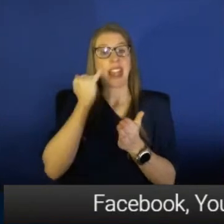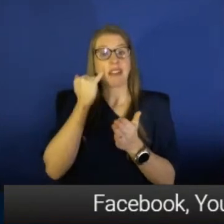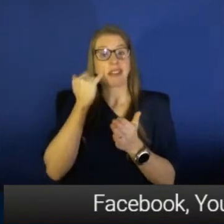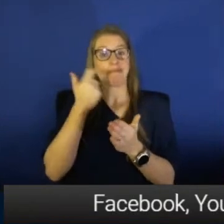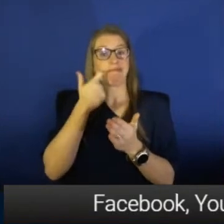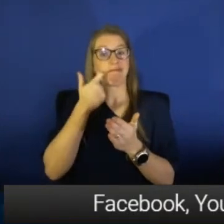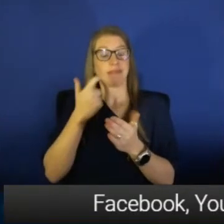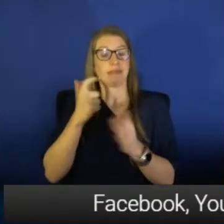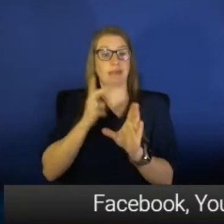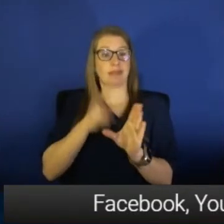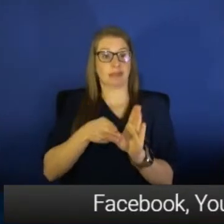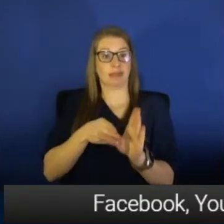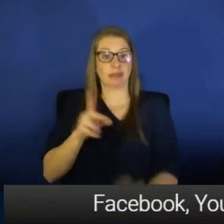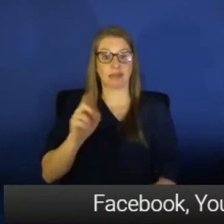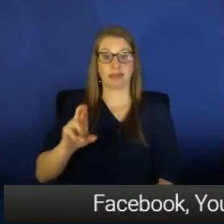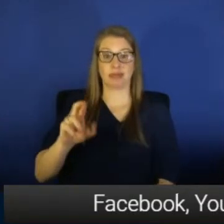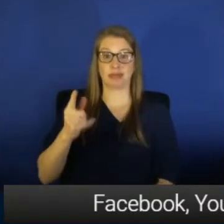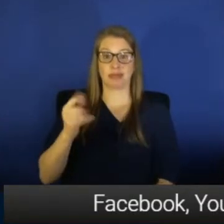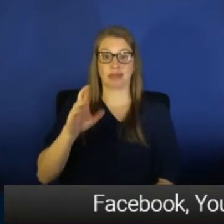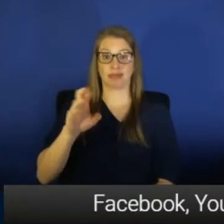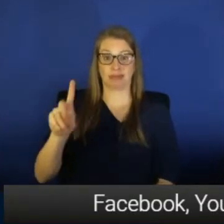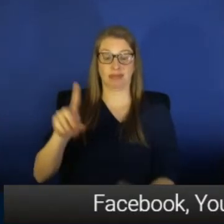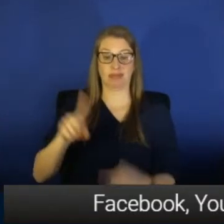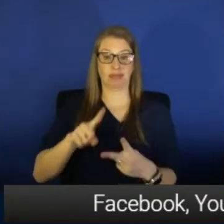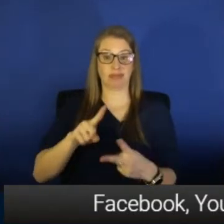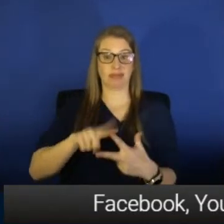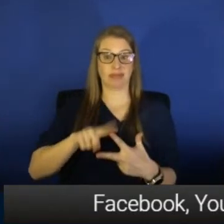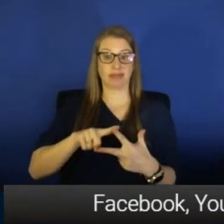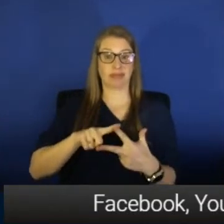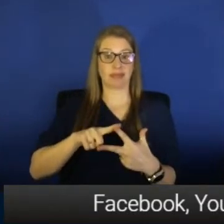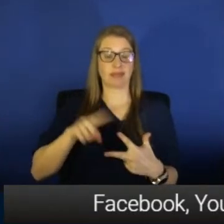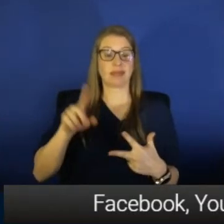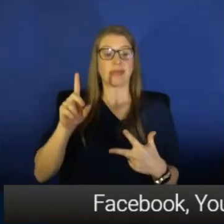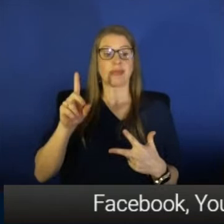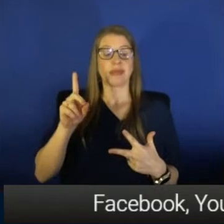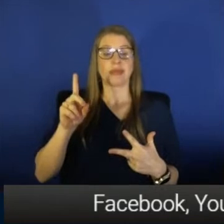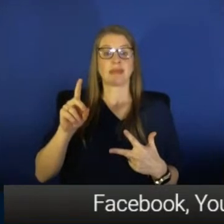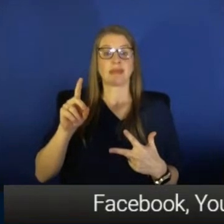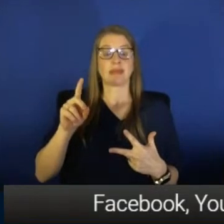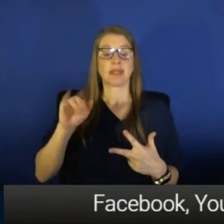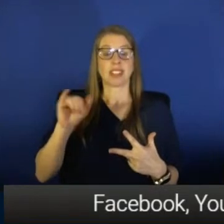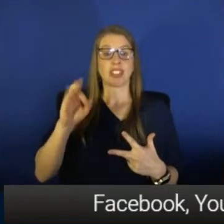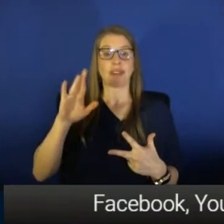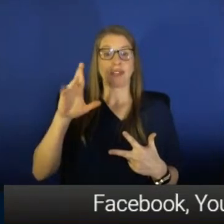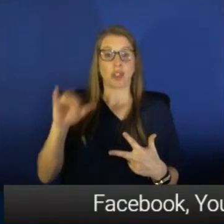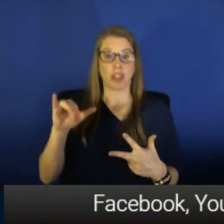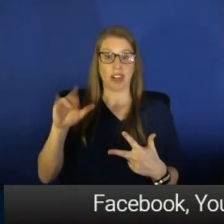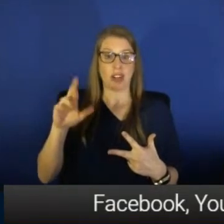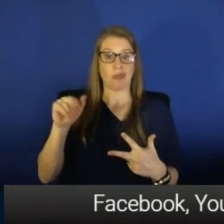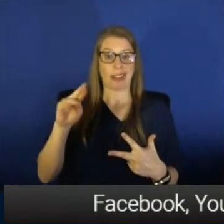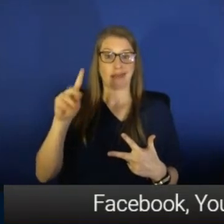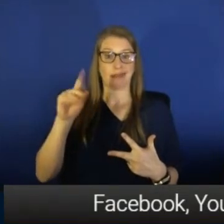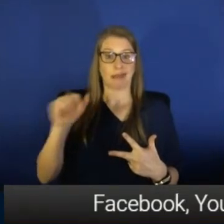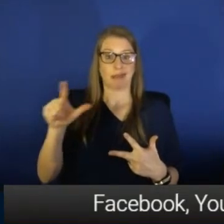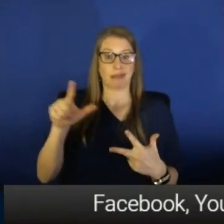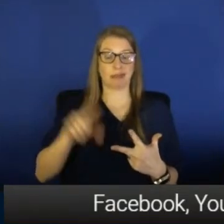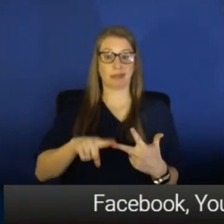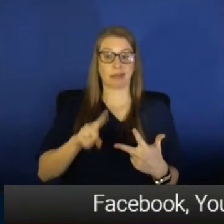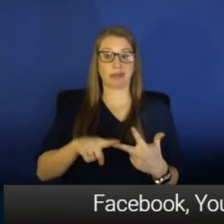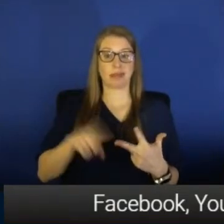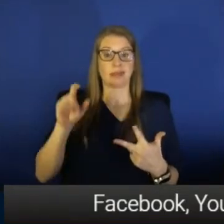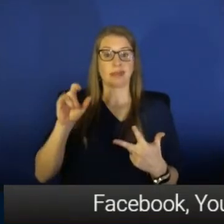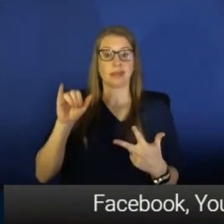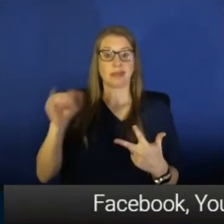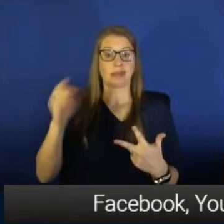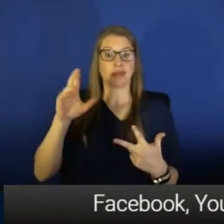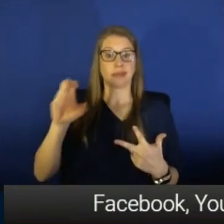Dr. Doug Girard, also Kansas Team Health's Dr. Jeffrey Randall, orthopedic surgeon and head team physician, and Dr. Jared Harrell, he's